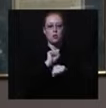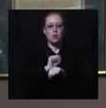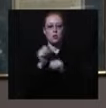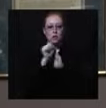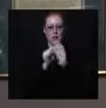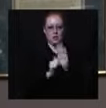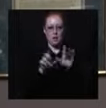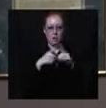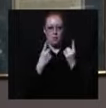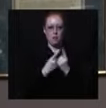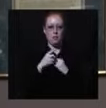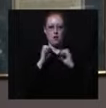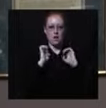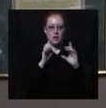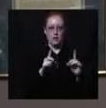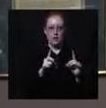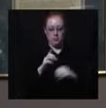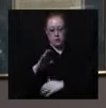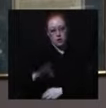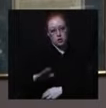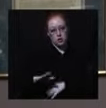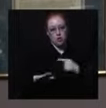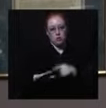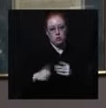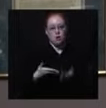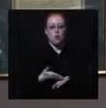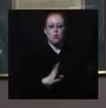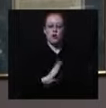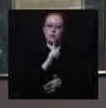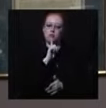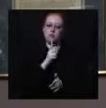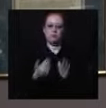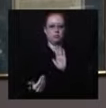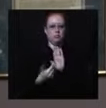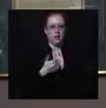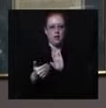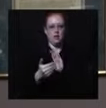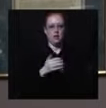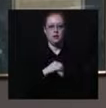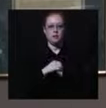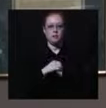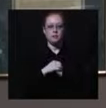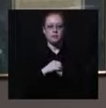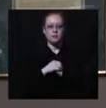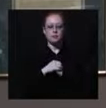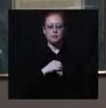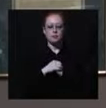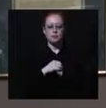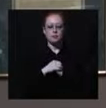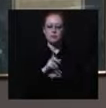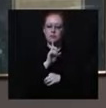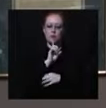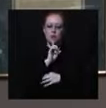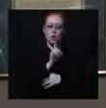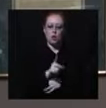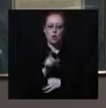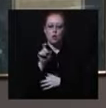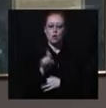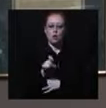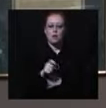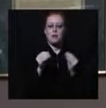Department of Education. When we would have a child whose rights were clearly being interfered with, and it really